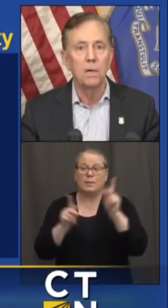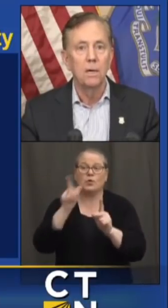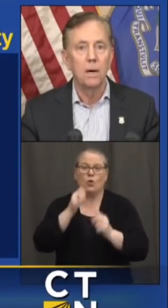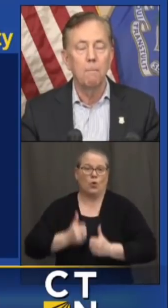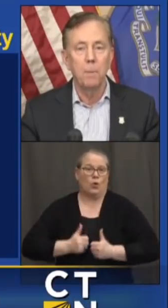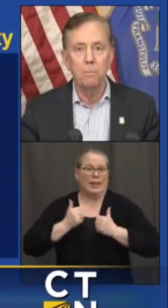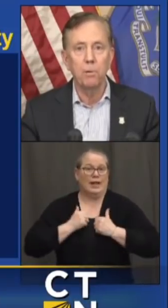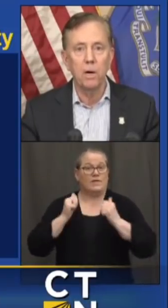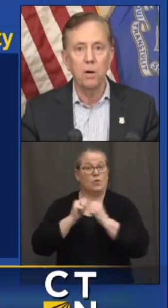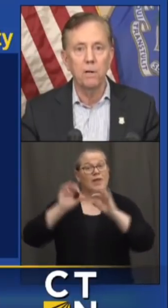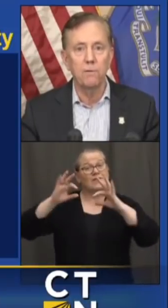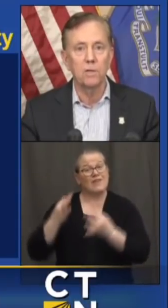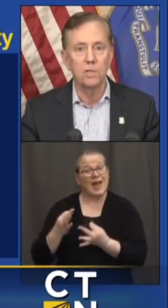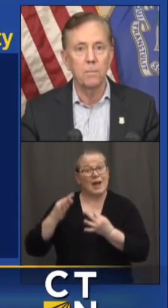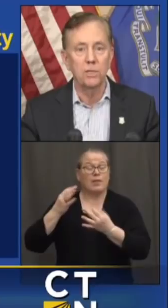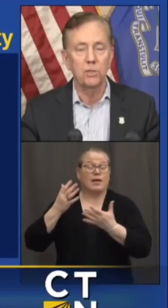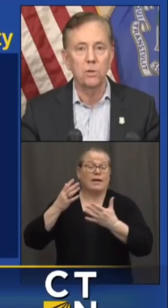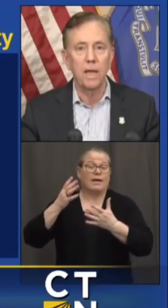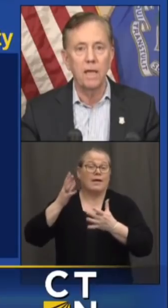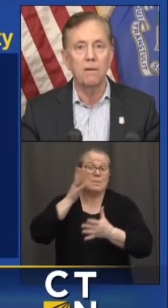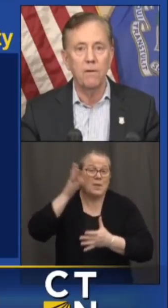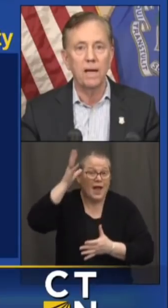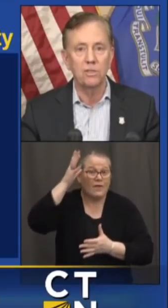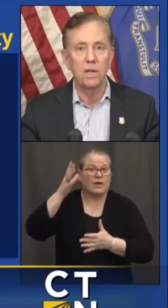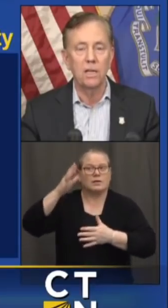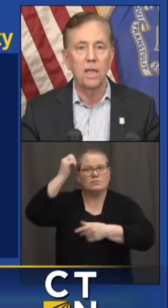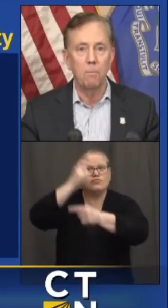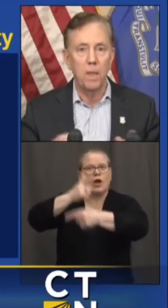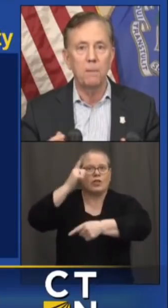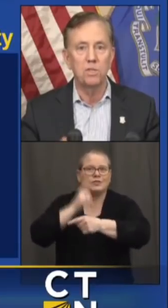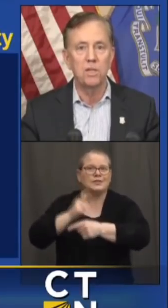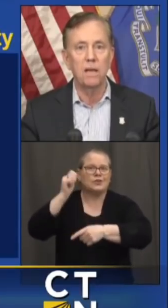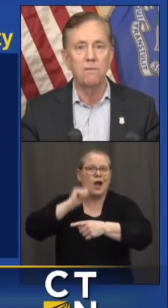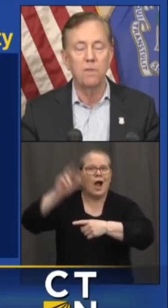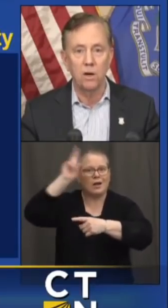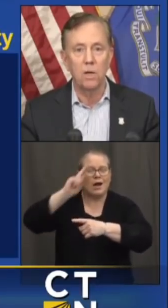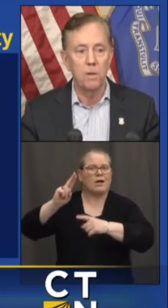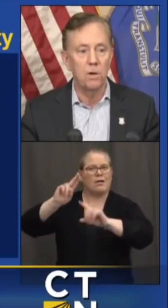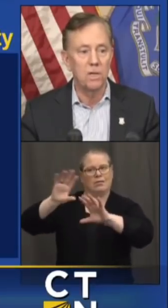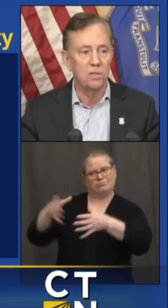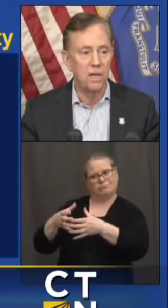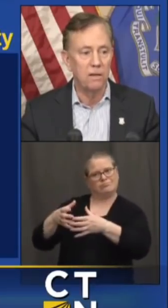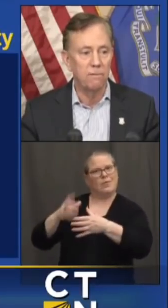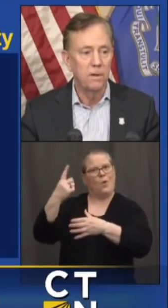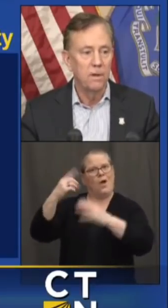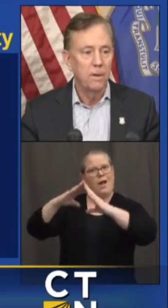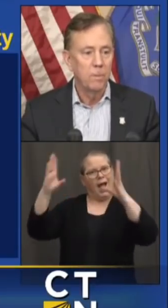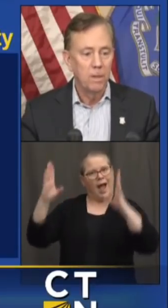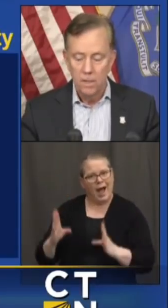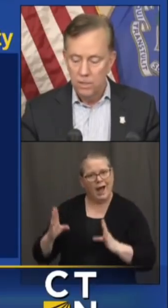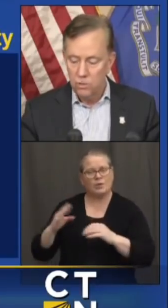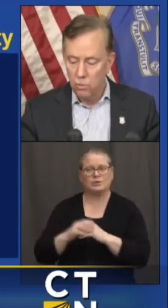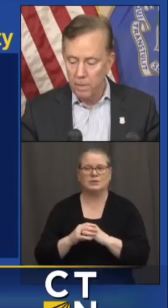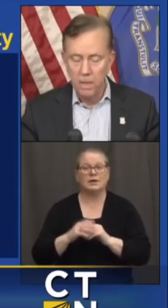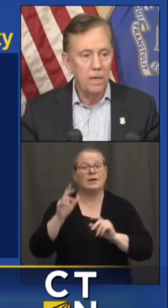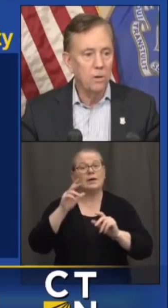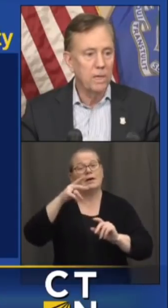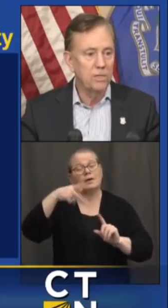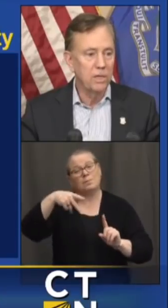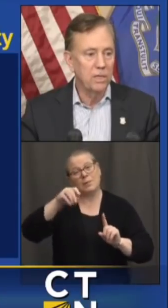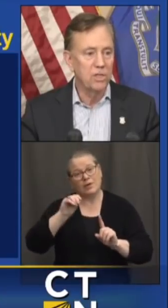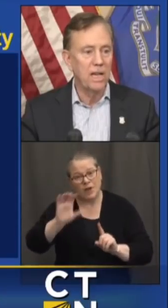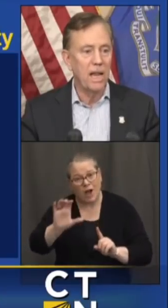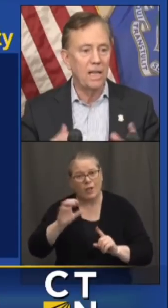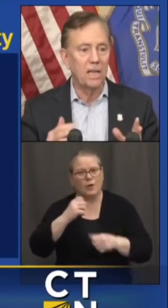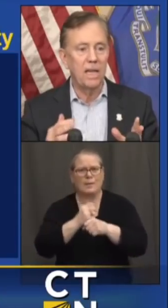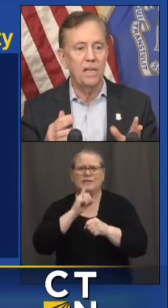color. A big priority for us to make sure they get vaccinated, keep them safe, their communities safe. So we'll be